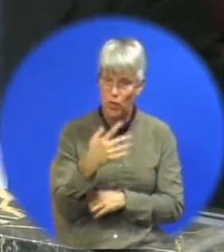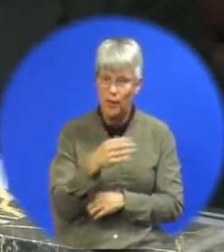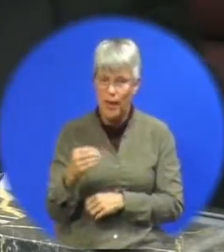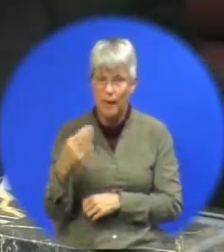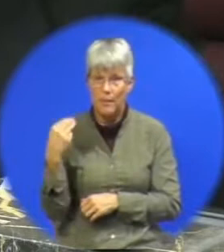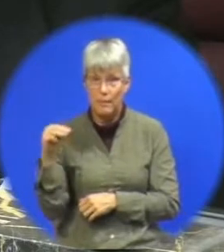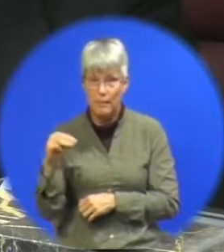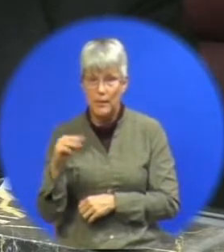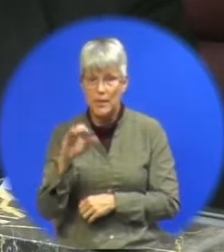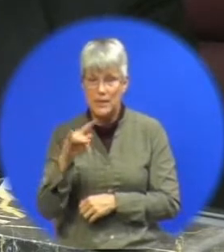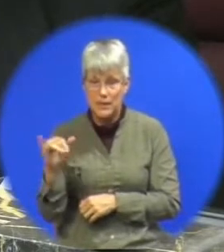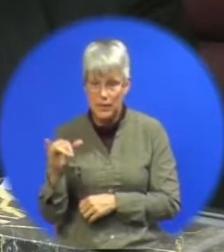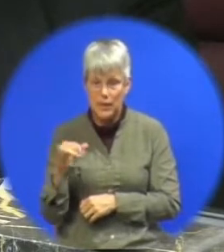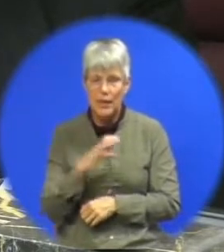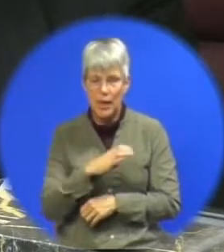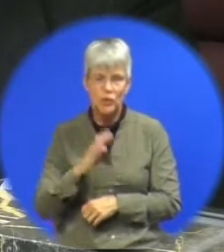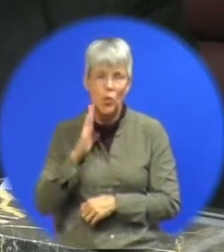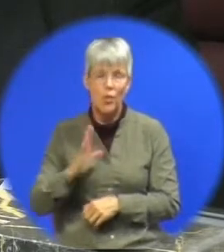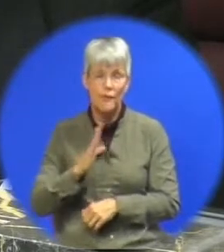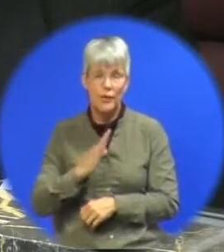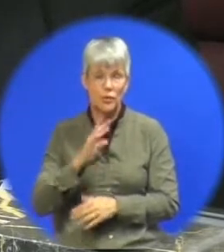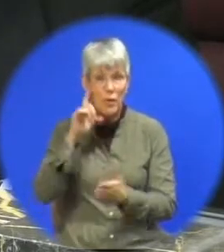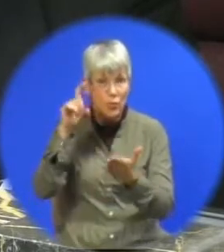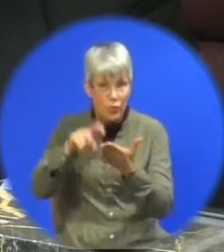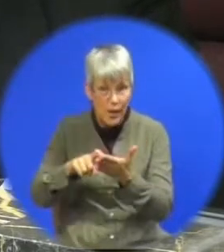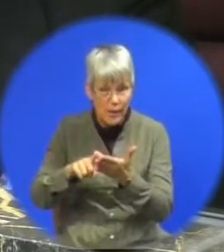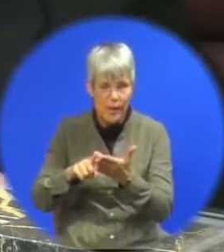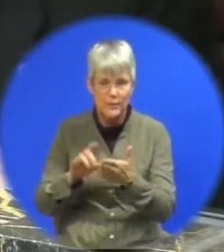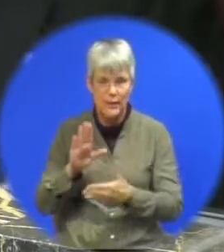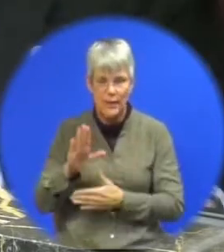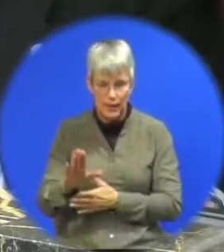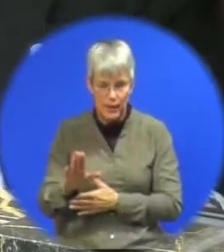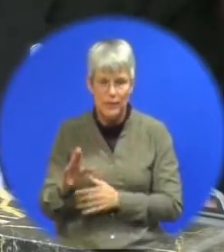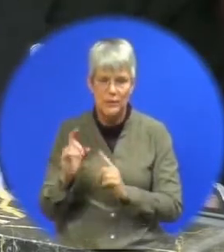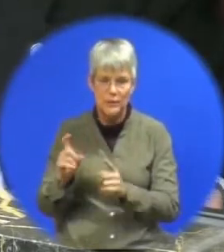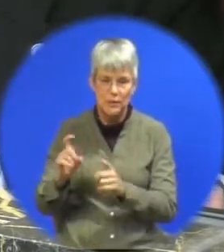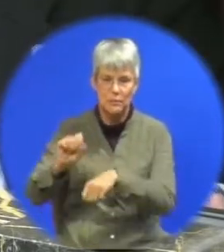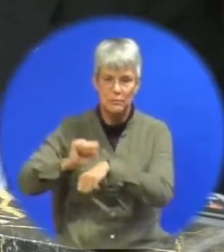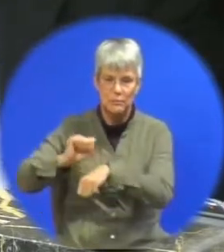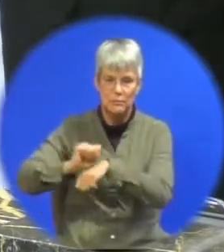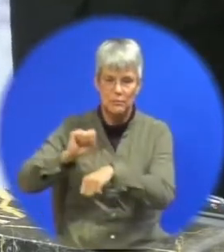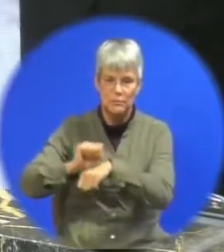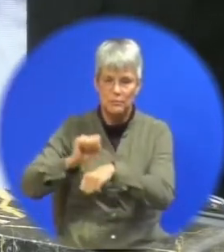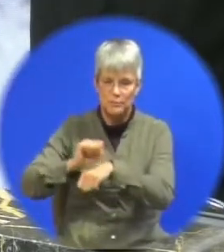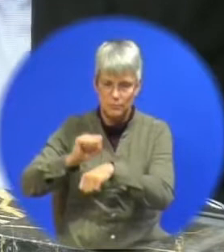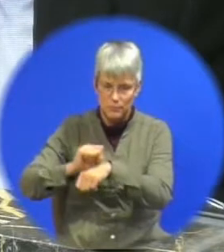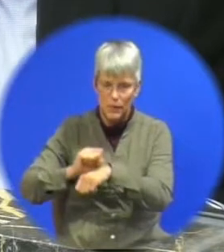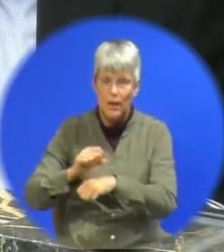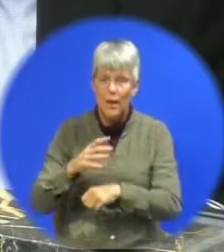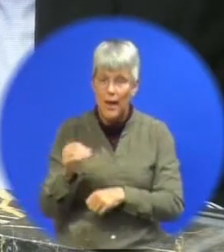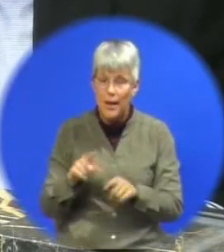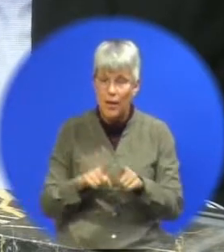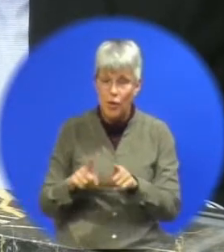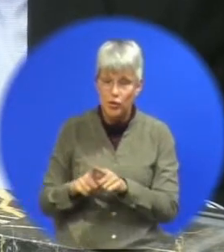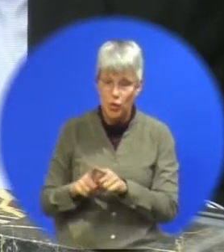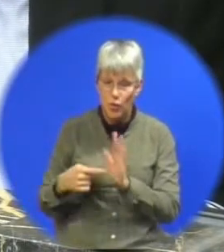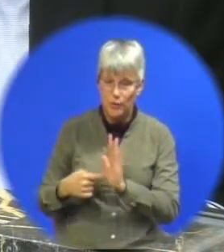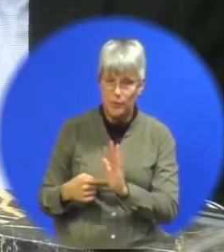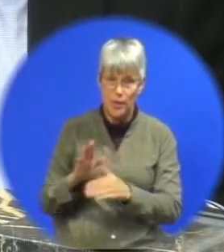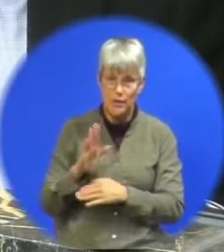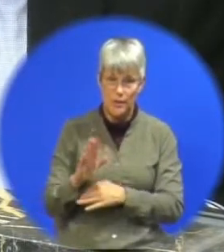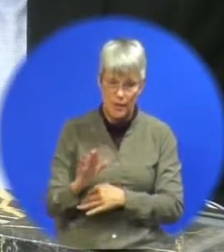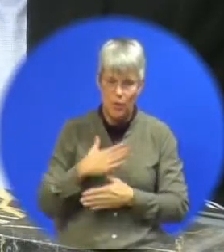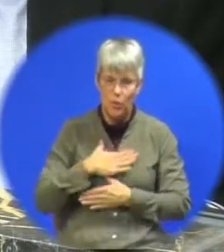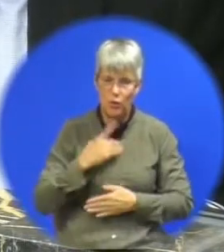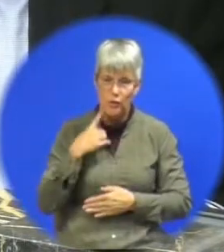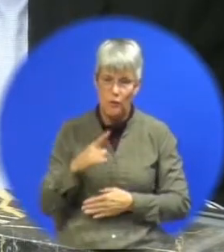Council wishes to officially recognize the contributions of Joseph Scott Luckadoo and express their appreciation for a job